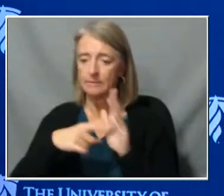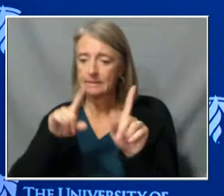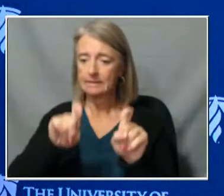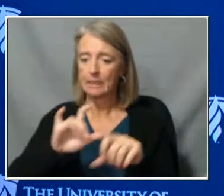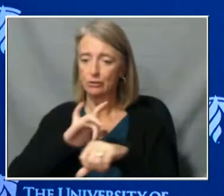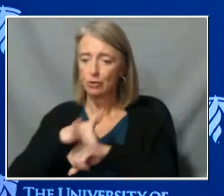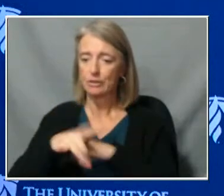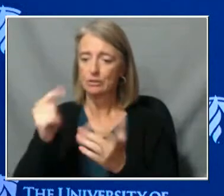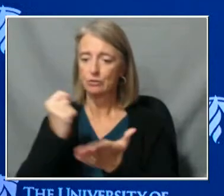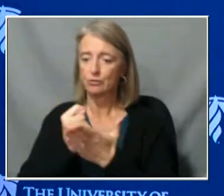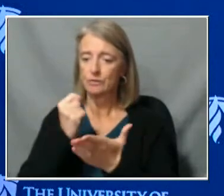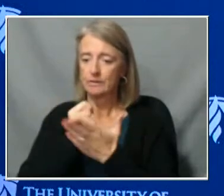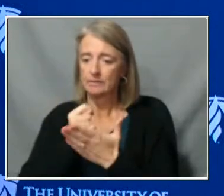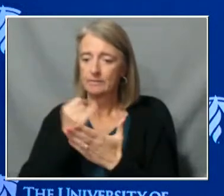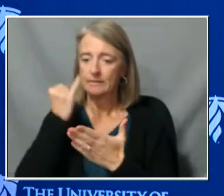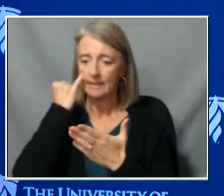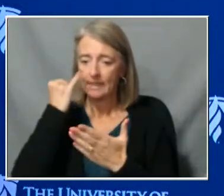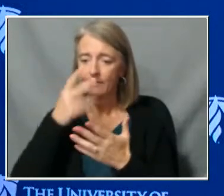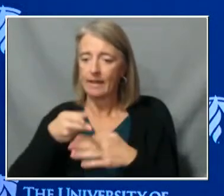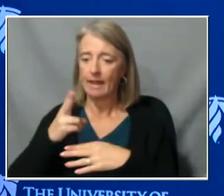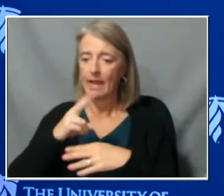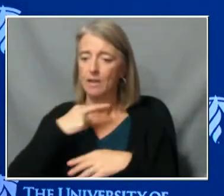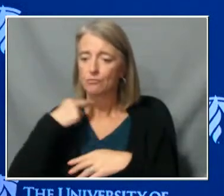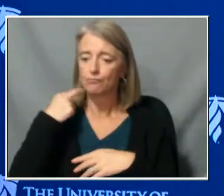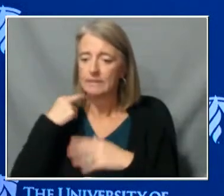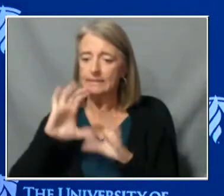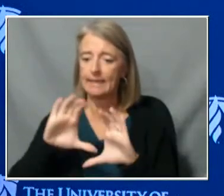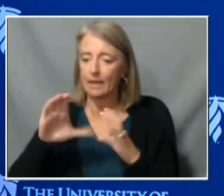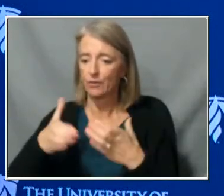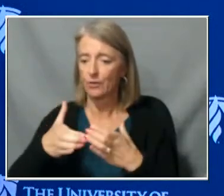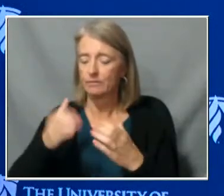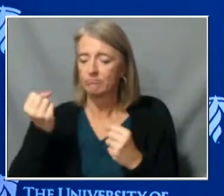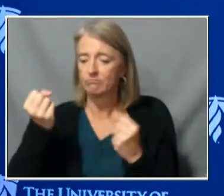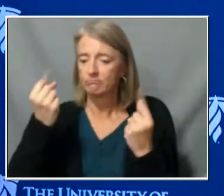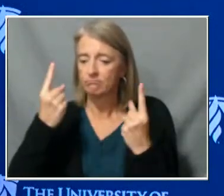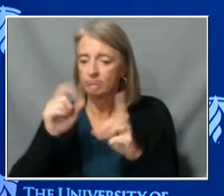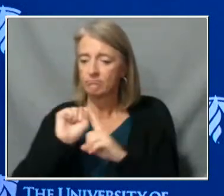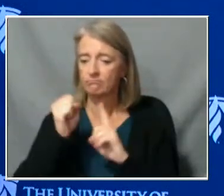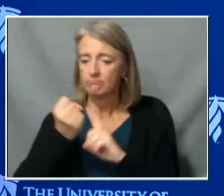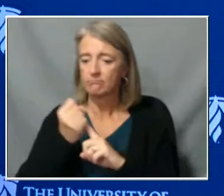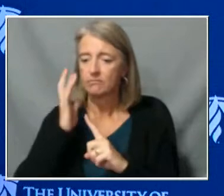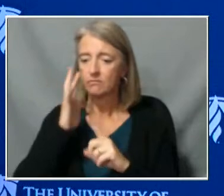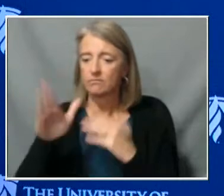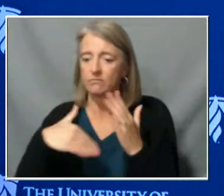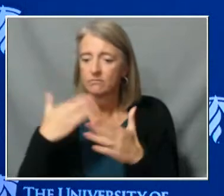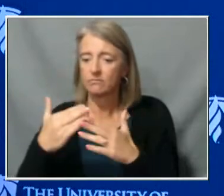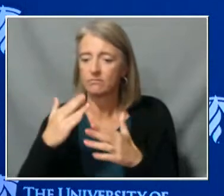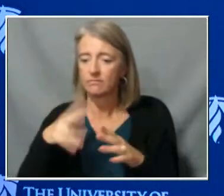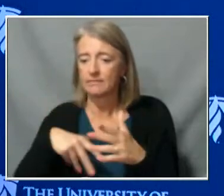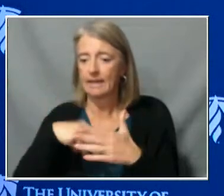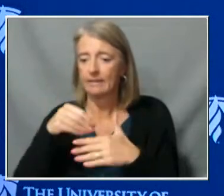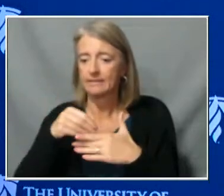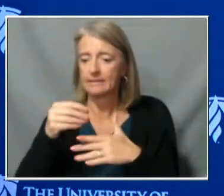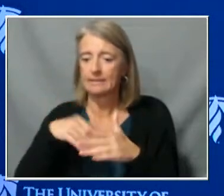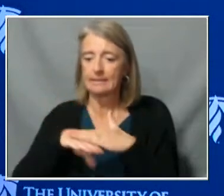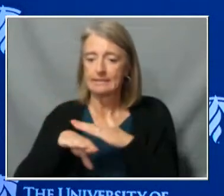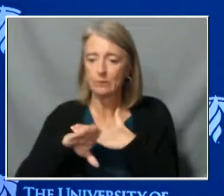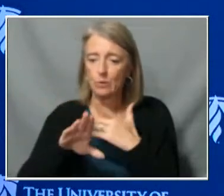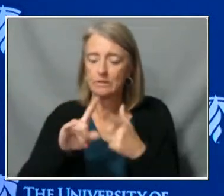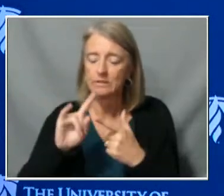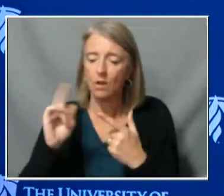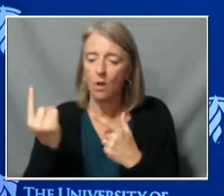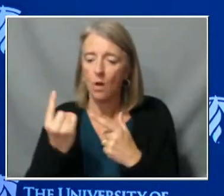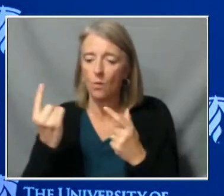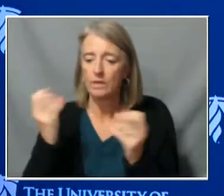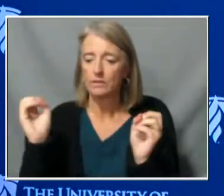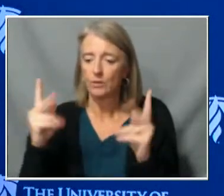treated, especially if you're in that high-risk category. Understand those situations you're going into. Are you going to be outside or are you going to be indoors? It is always okay